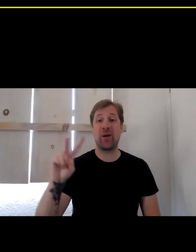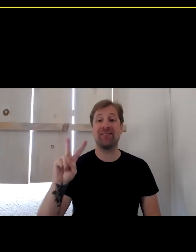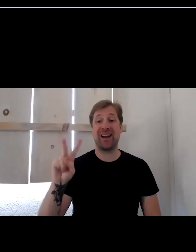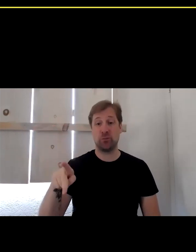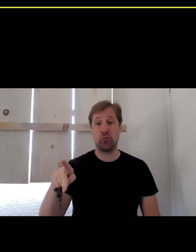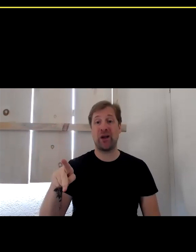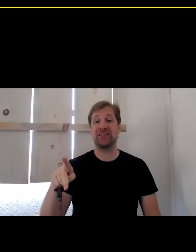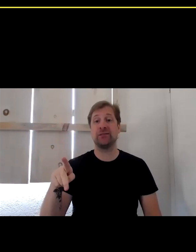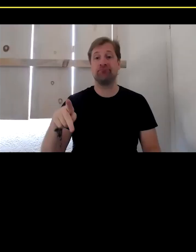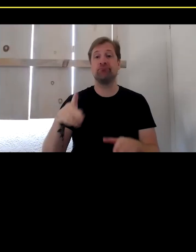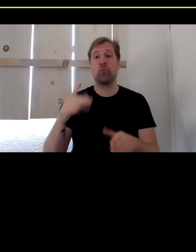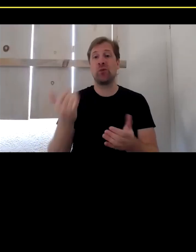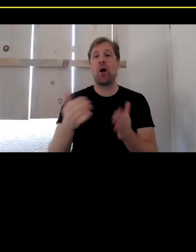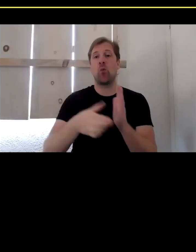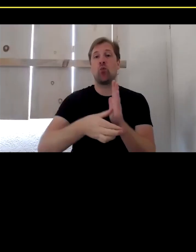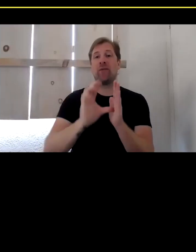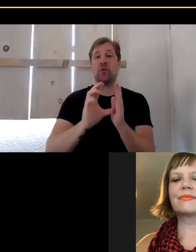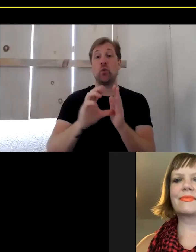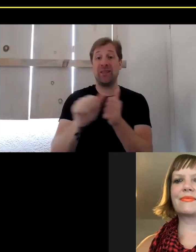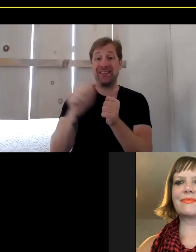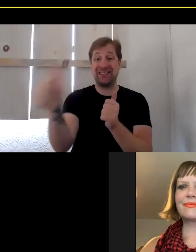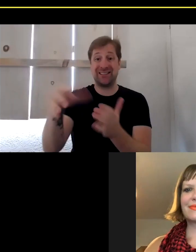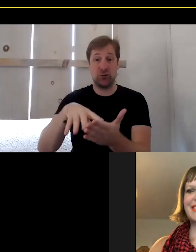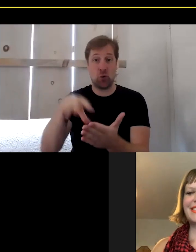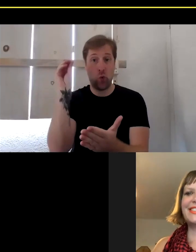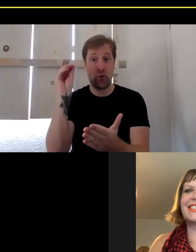the distance learning section.